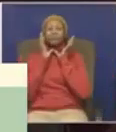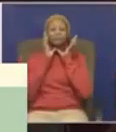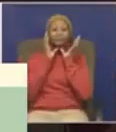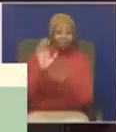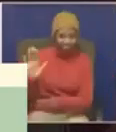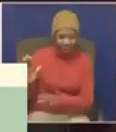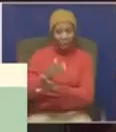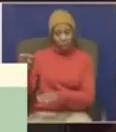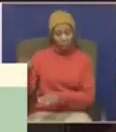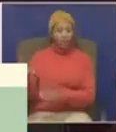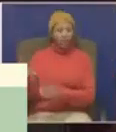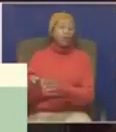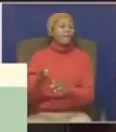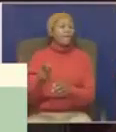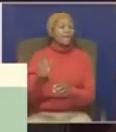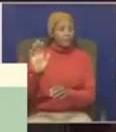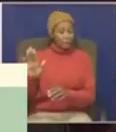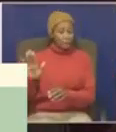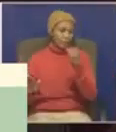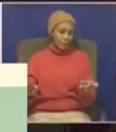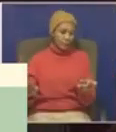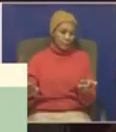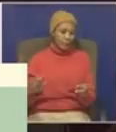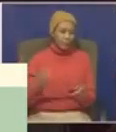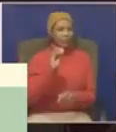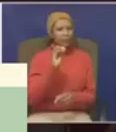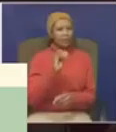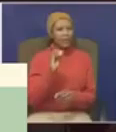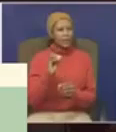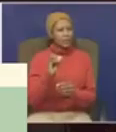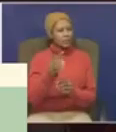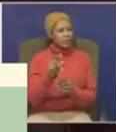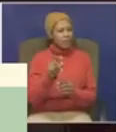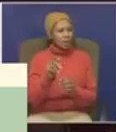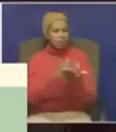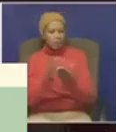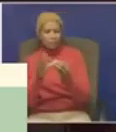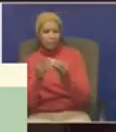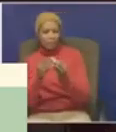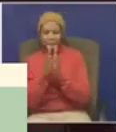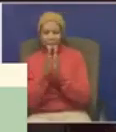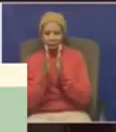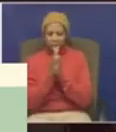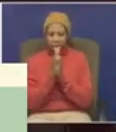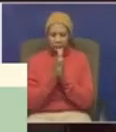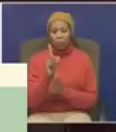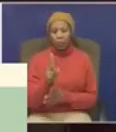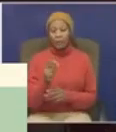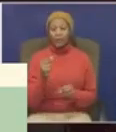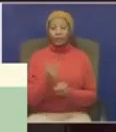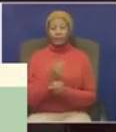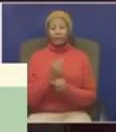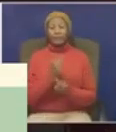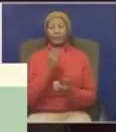the first supplementary question, there has been a request from members in the House that please make sure that if on